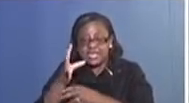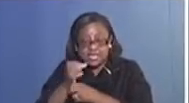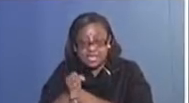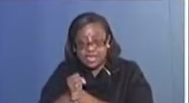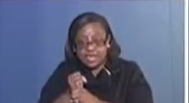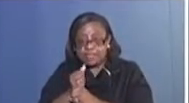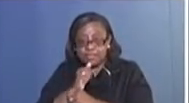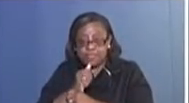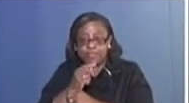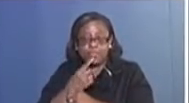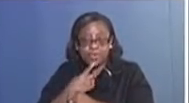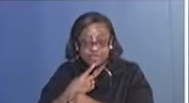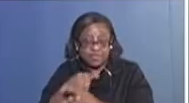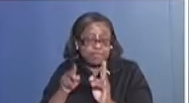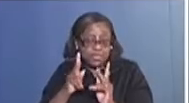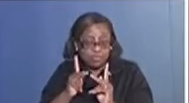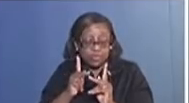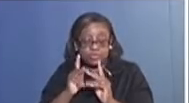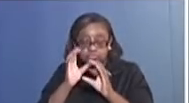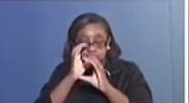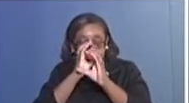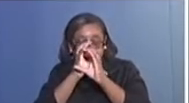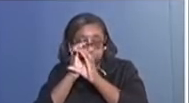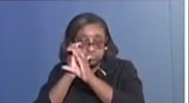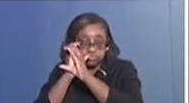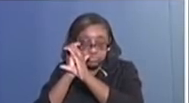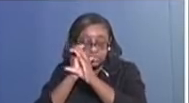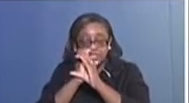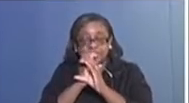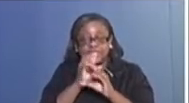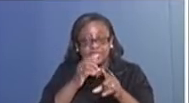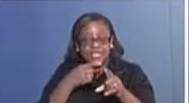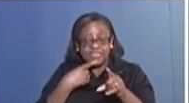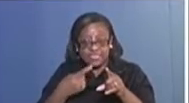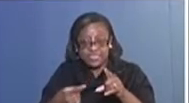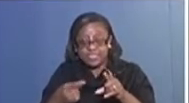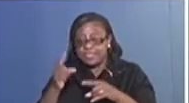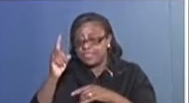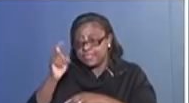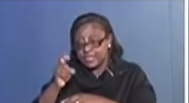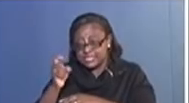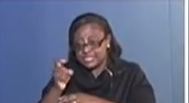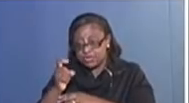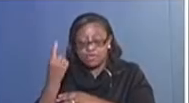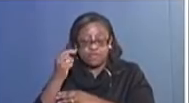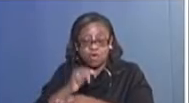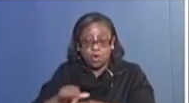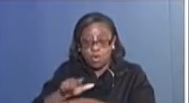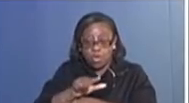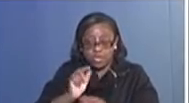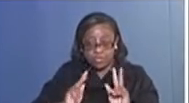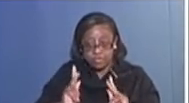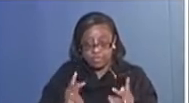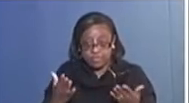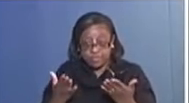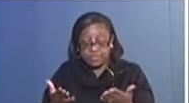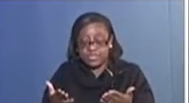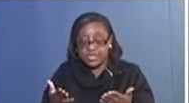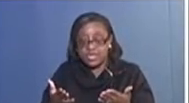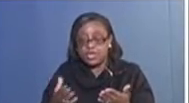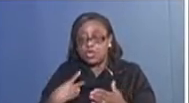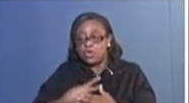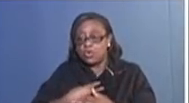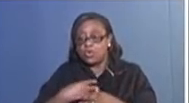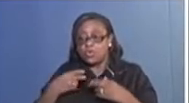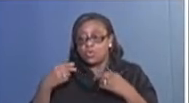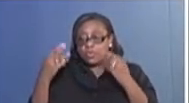to expedite the process. This was necessary since most of the residents in the area have conveyances and back title